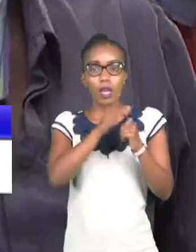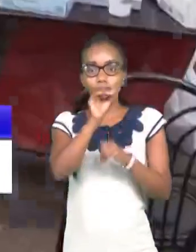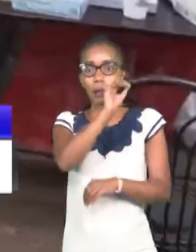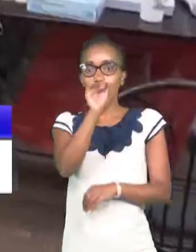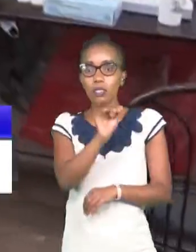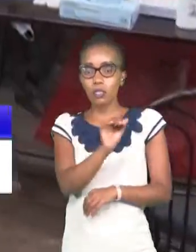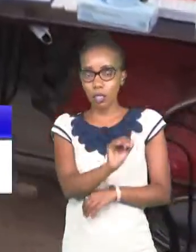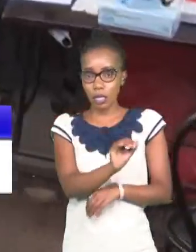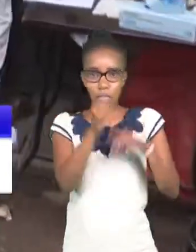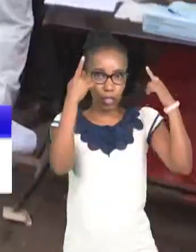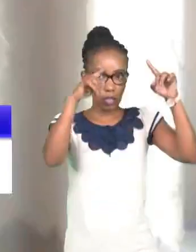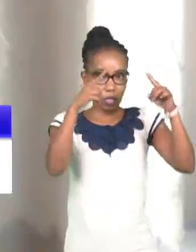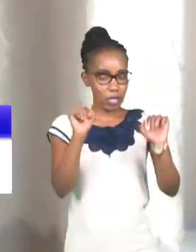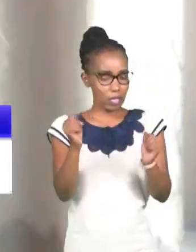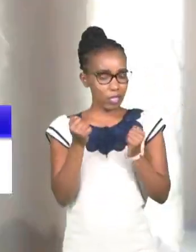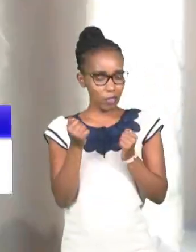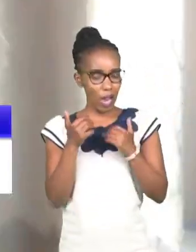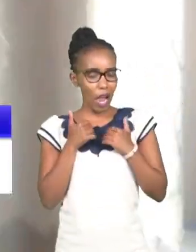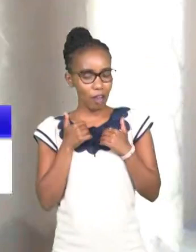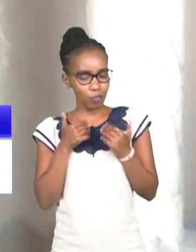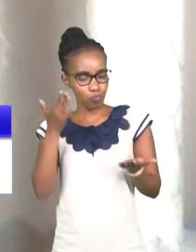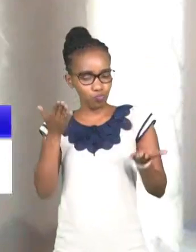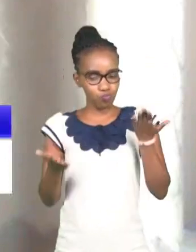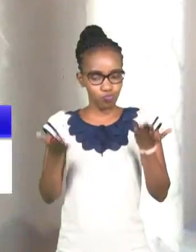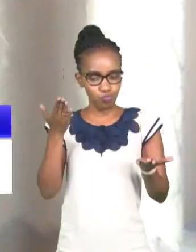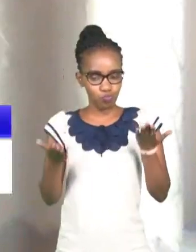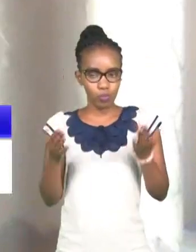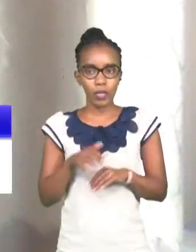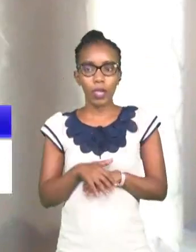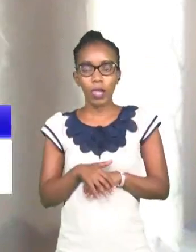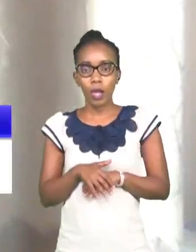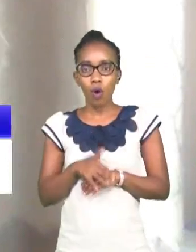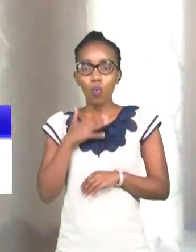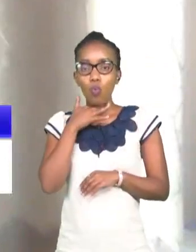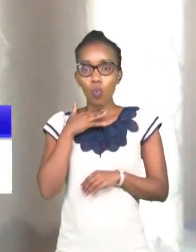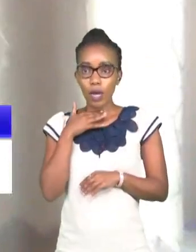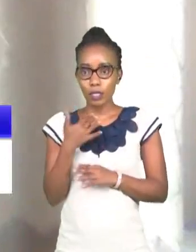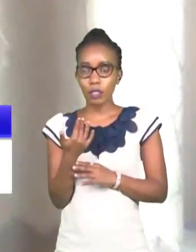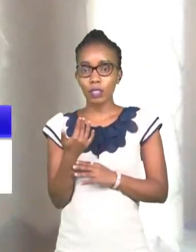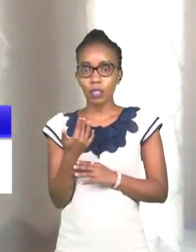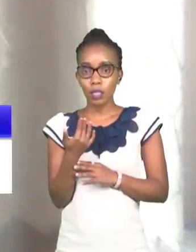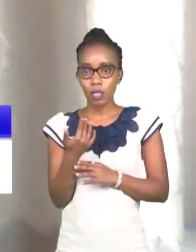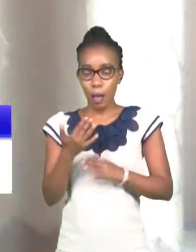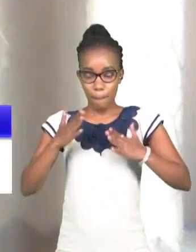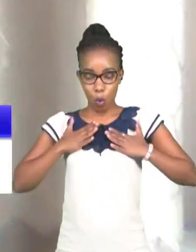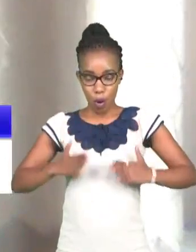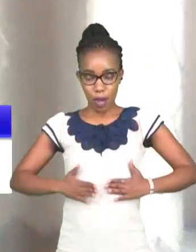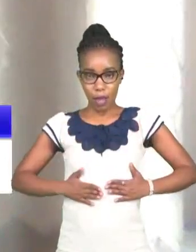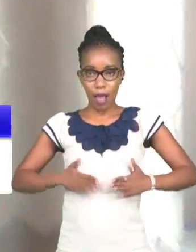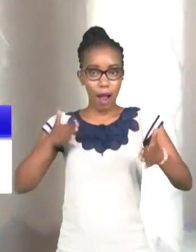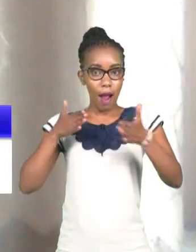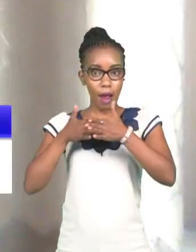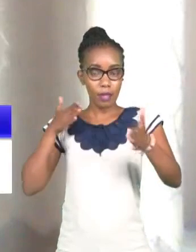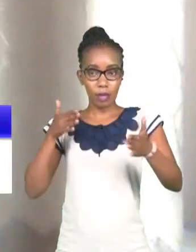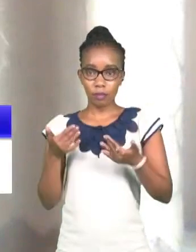have raised over its safety. The way they work is the same, meaning that you want to elicit antibody reaction in